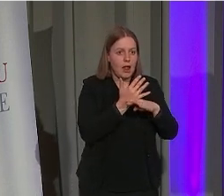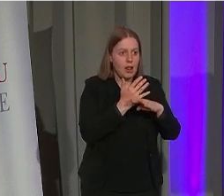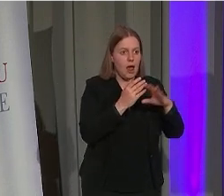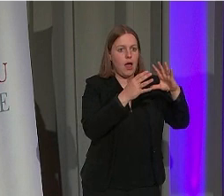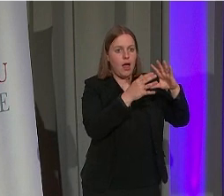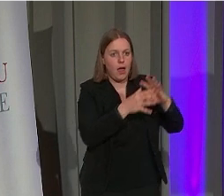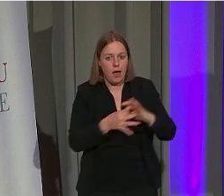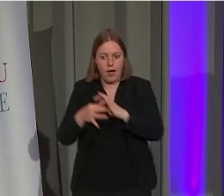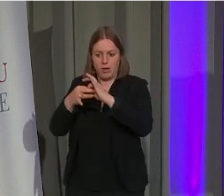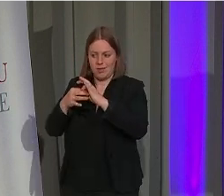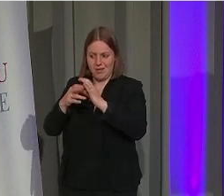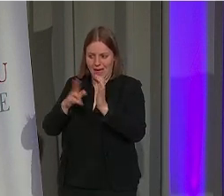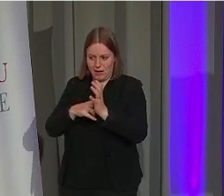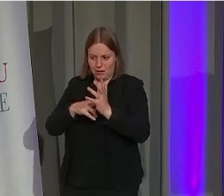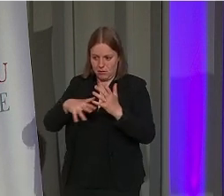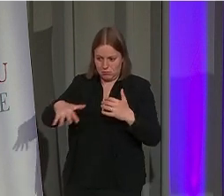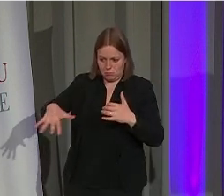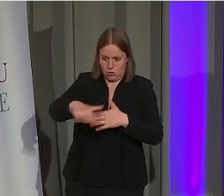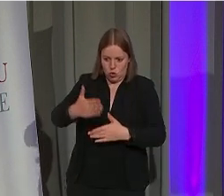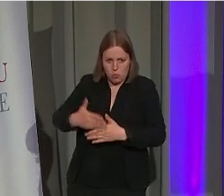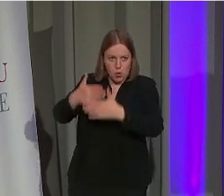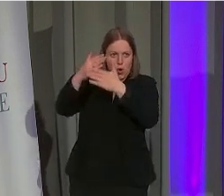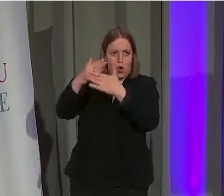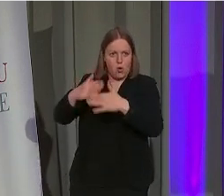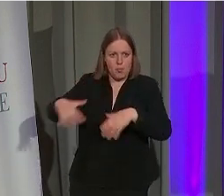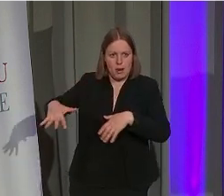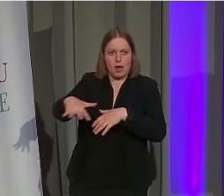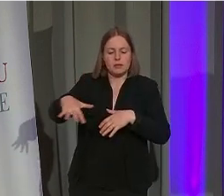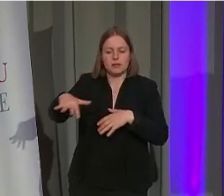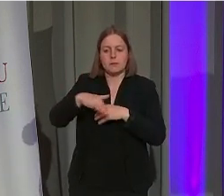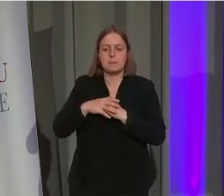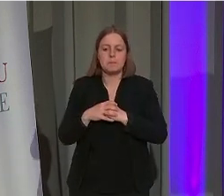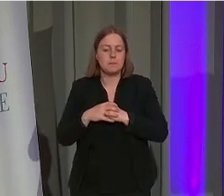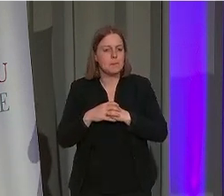that digital story to the on-site experience.